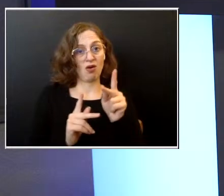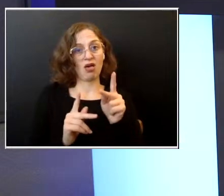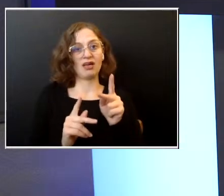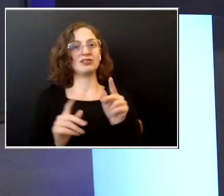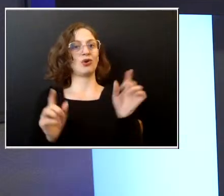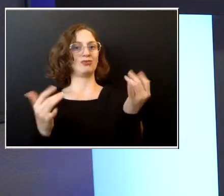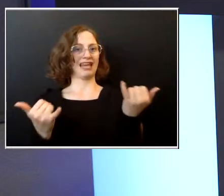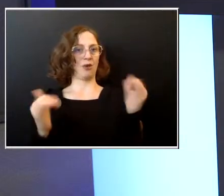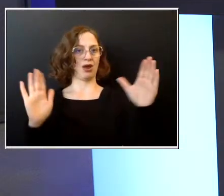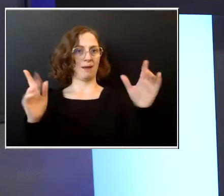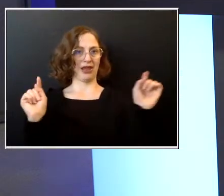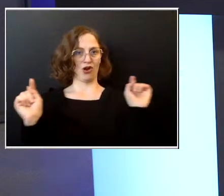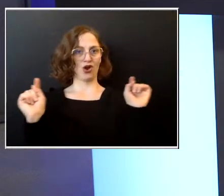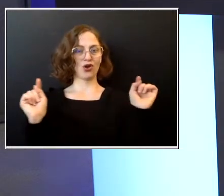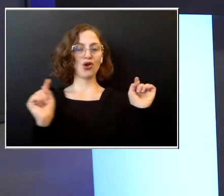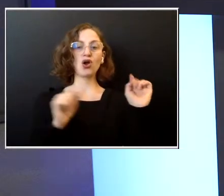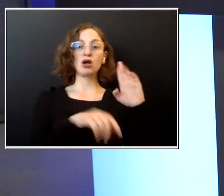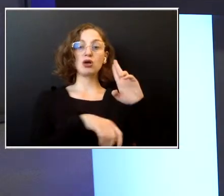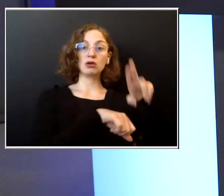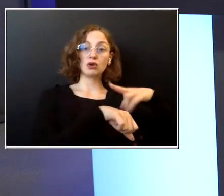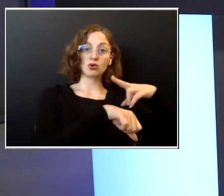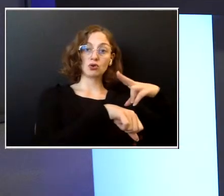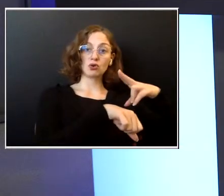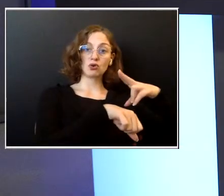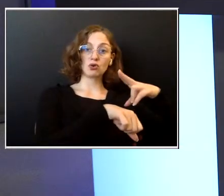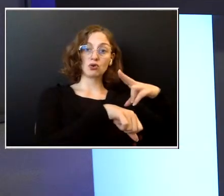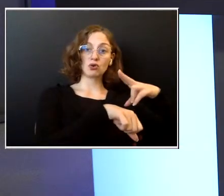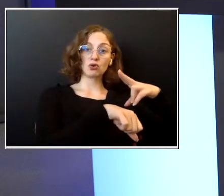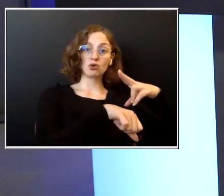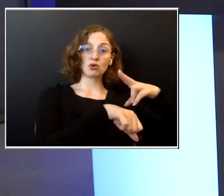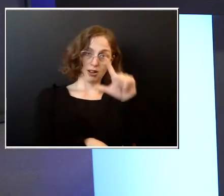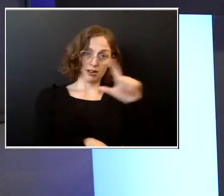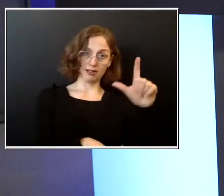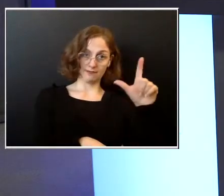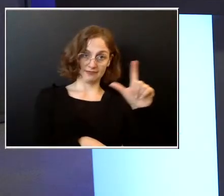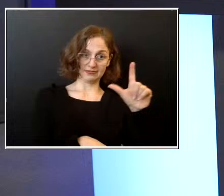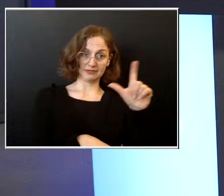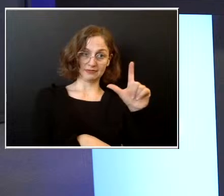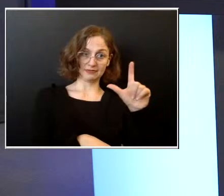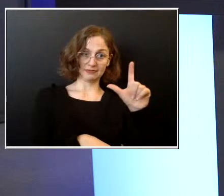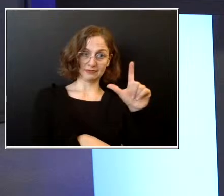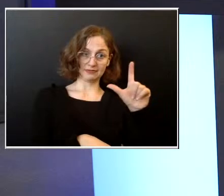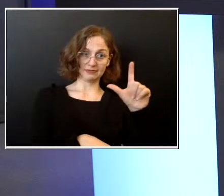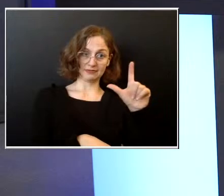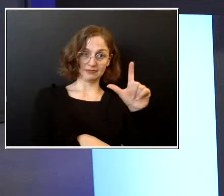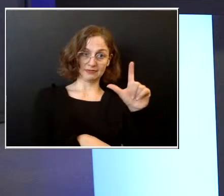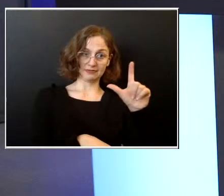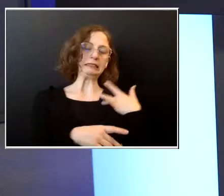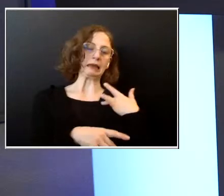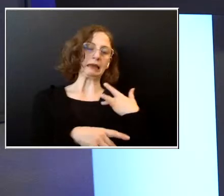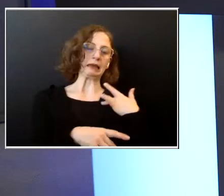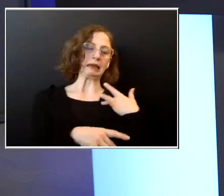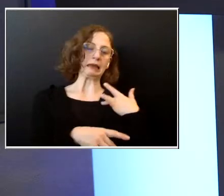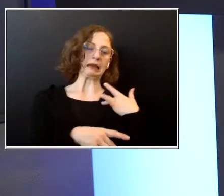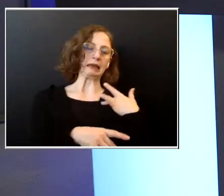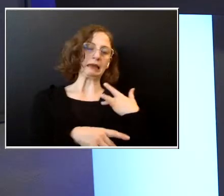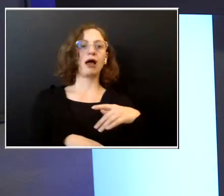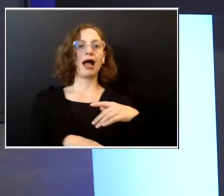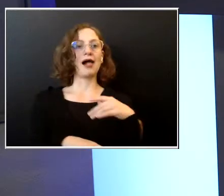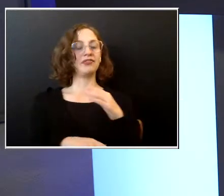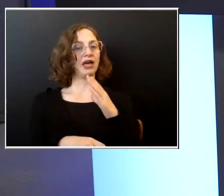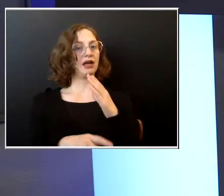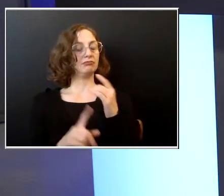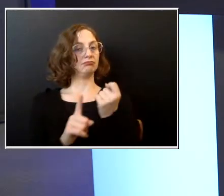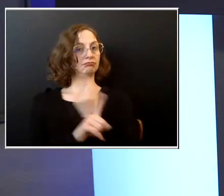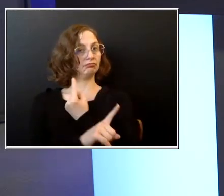have normal brain on the left side, or I should say typical, and then is atypical, that's Nerissa on the right, so you can see